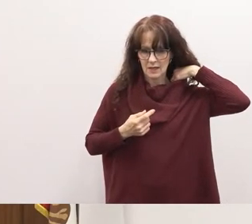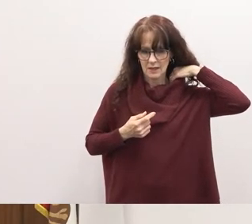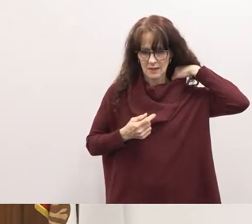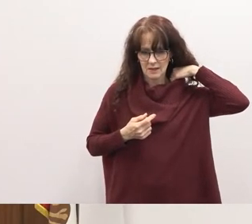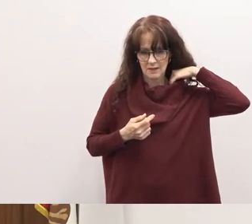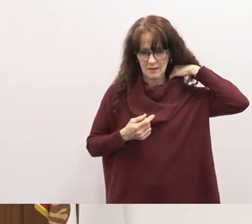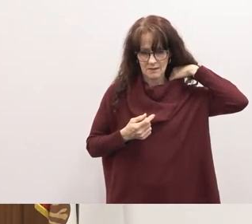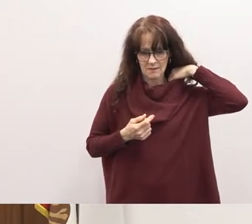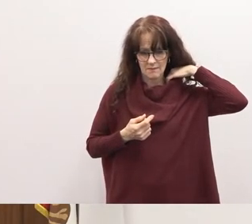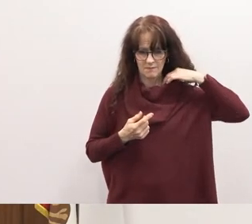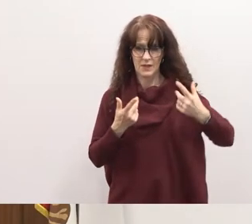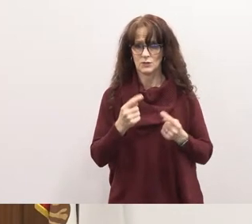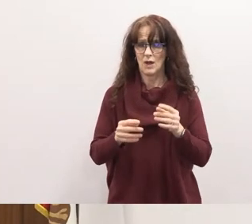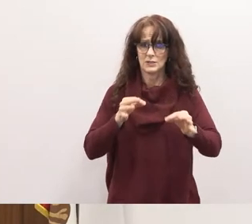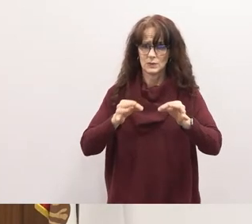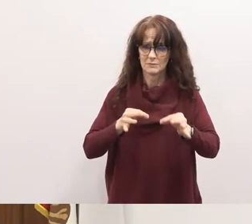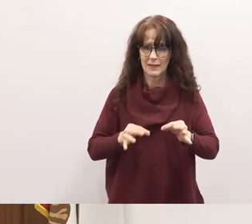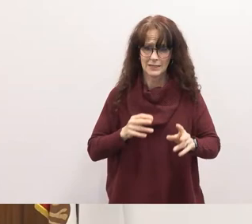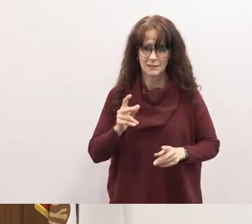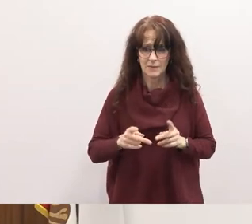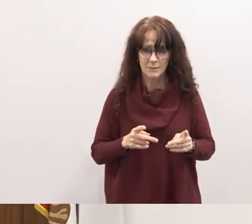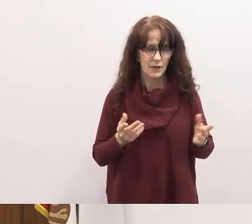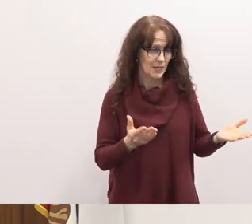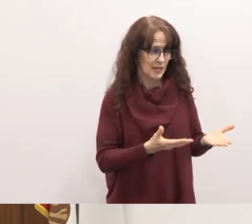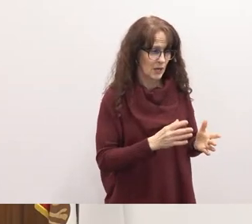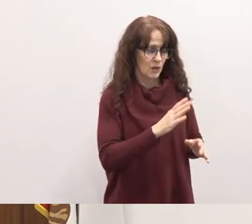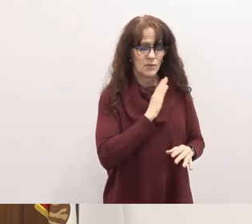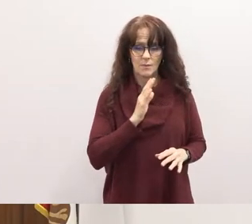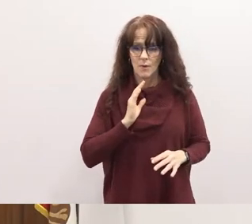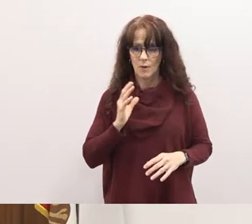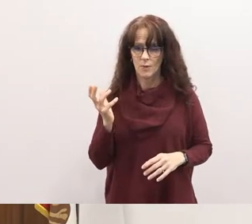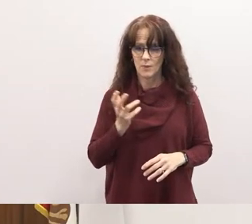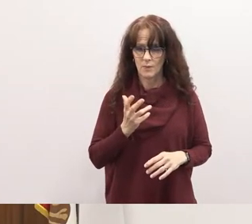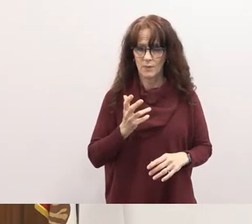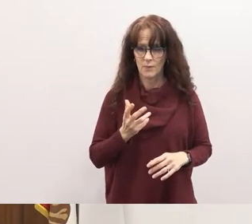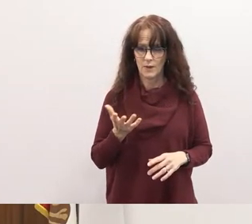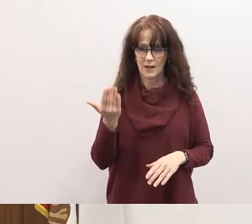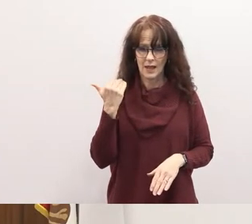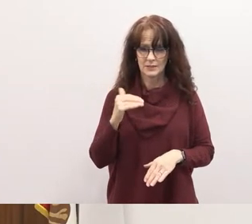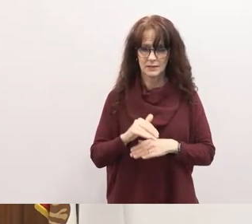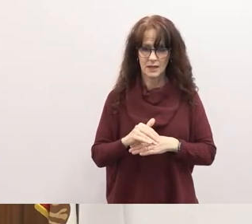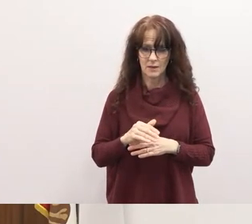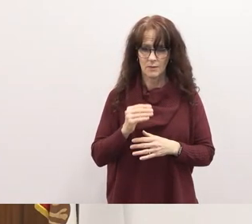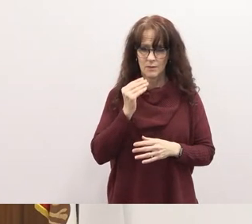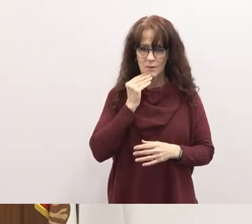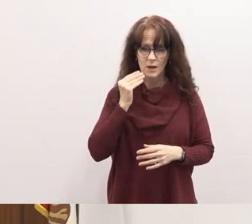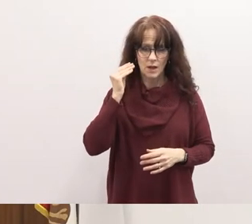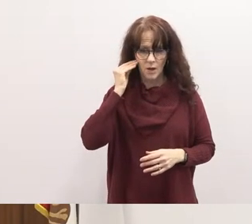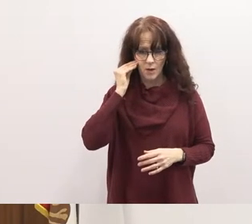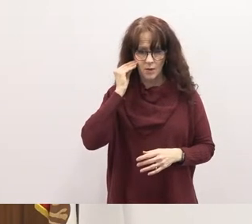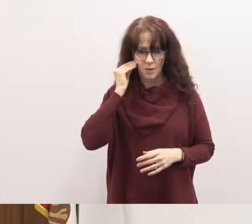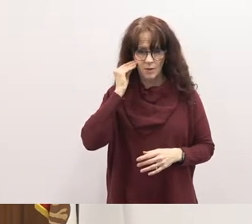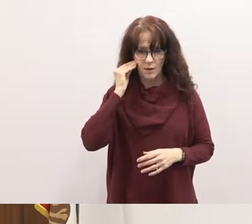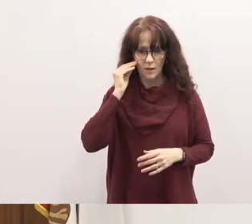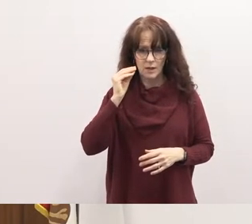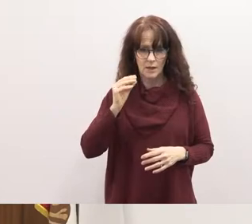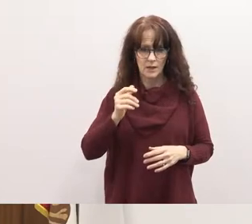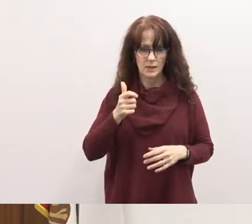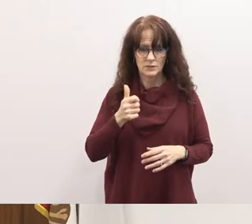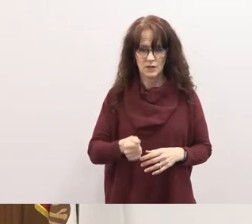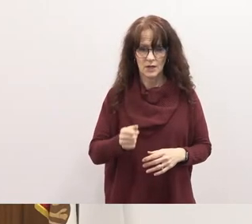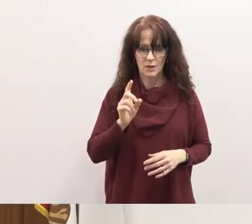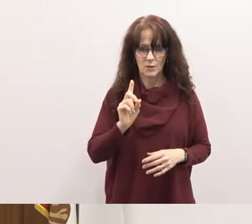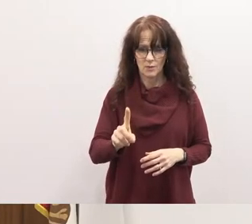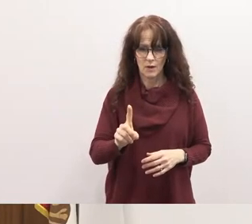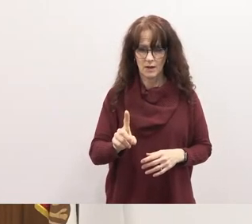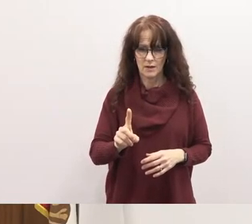people here at the board, and lo and behold, last night when I got home on Channel 1,